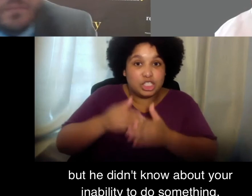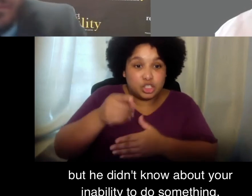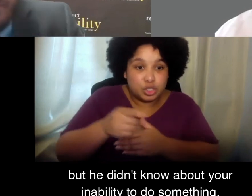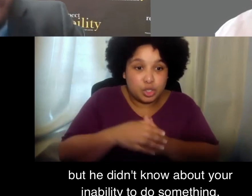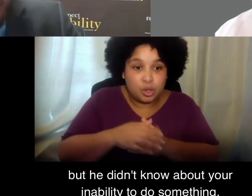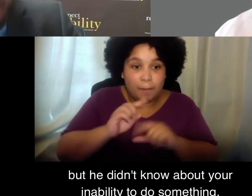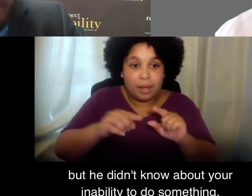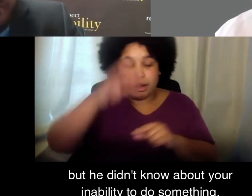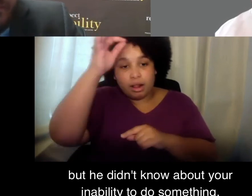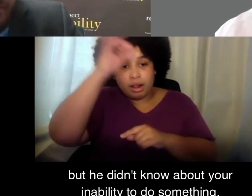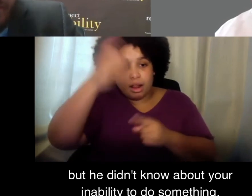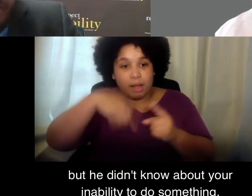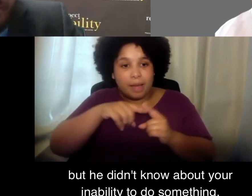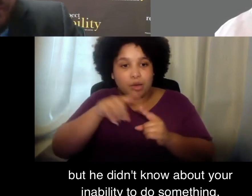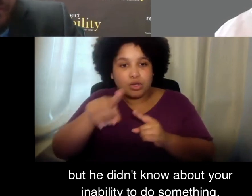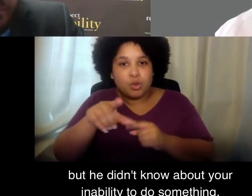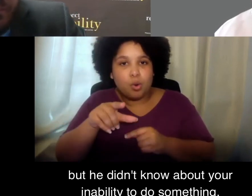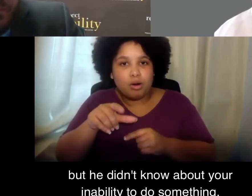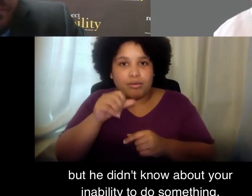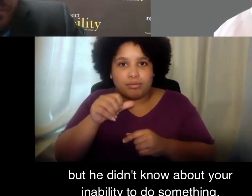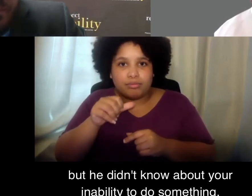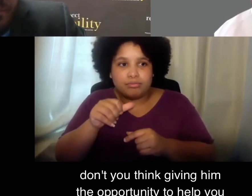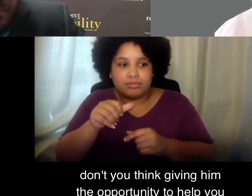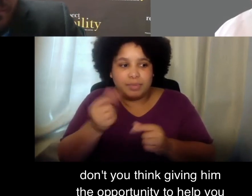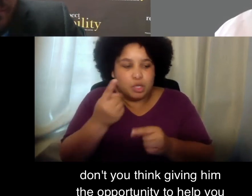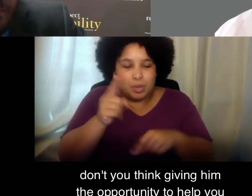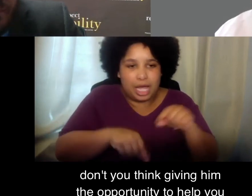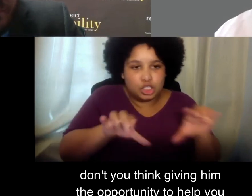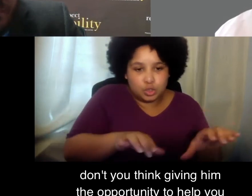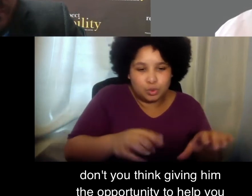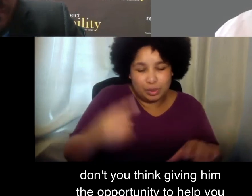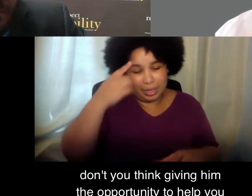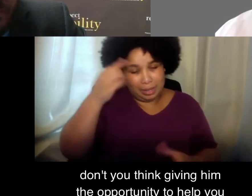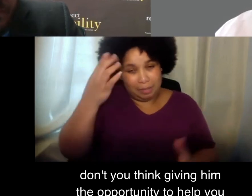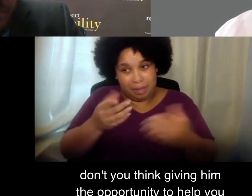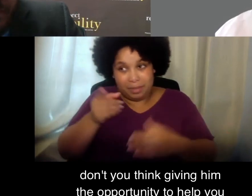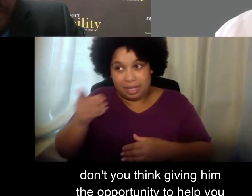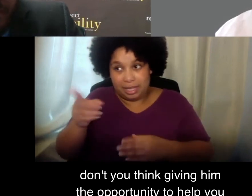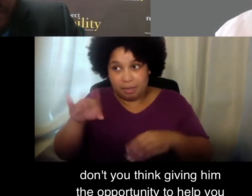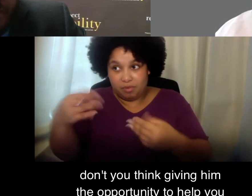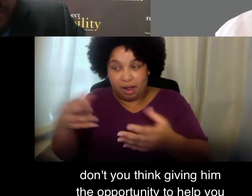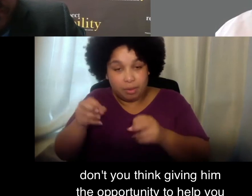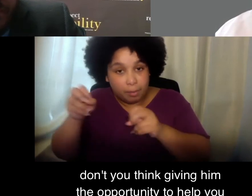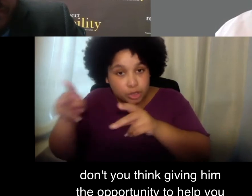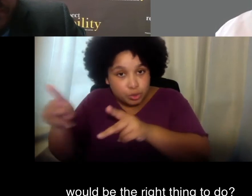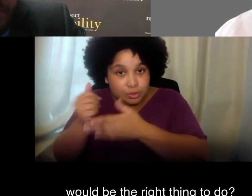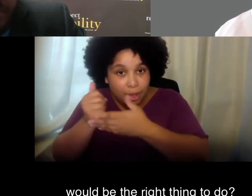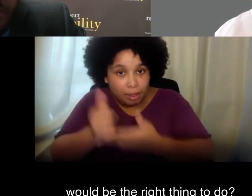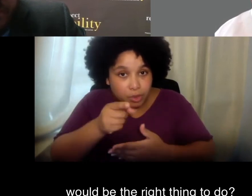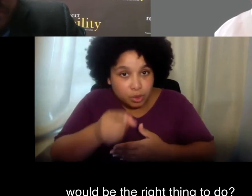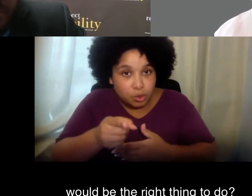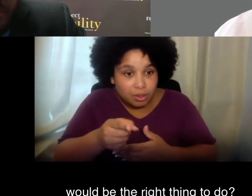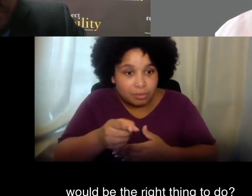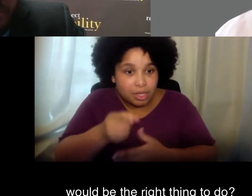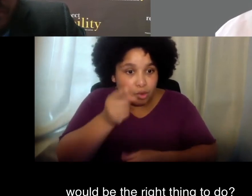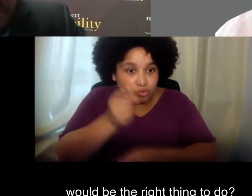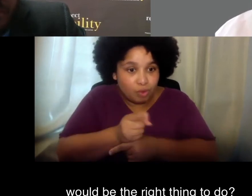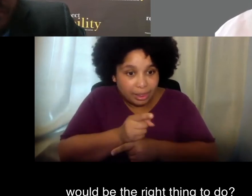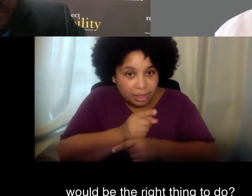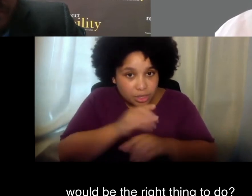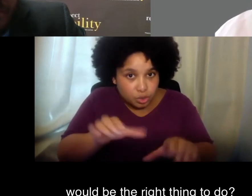didn't know about your inability to do something, don't you think giving him the opportunity to help you would be the right thing to